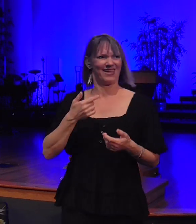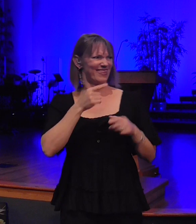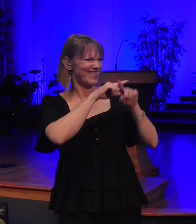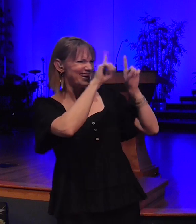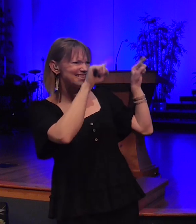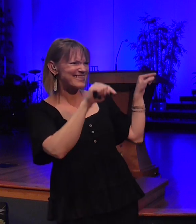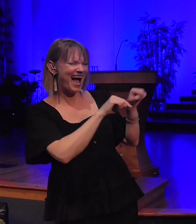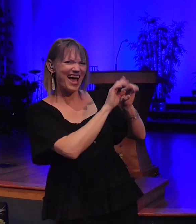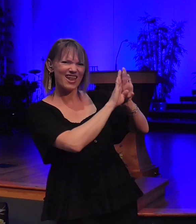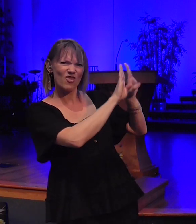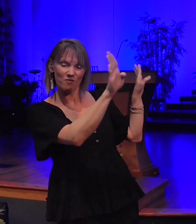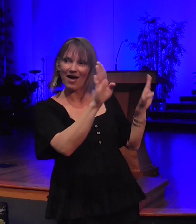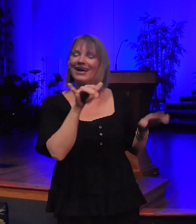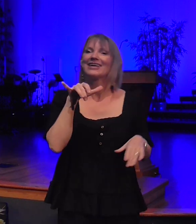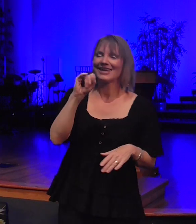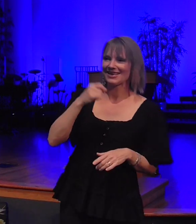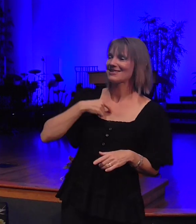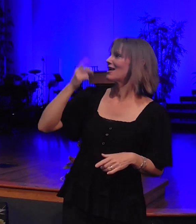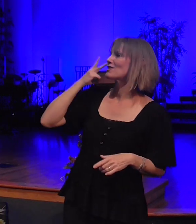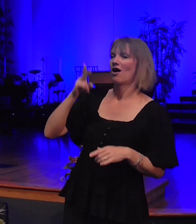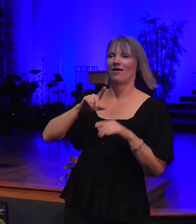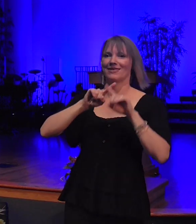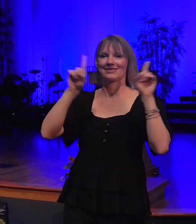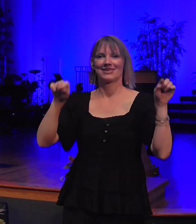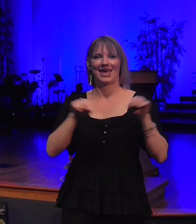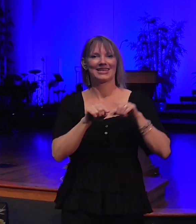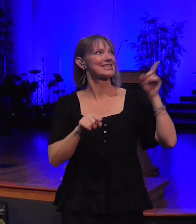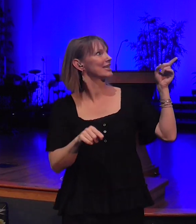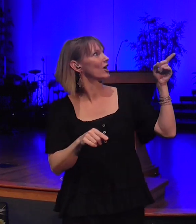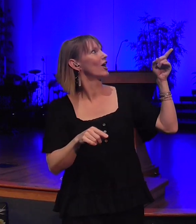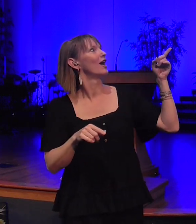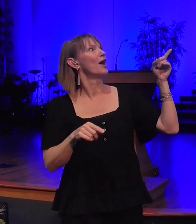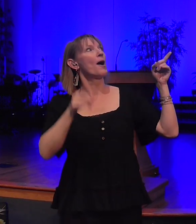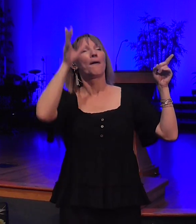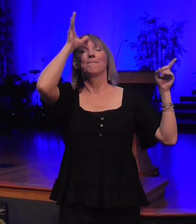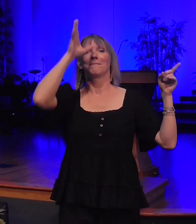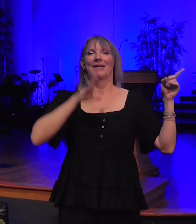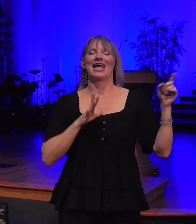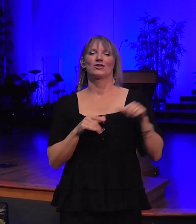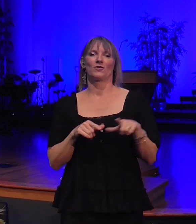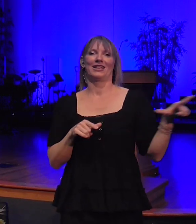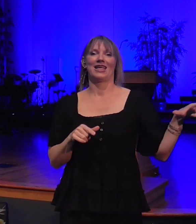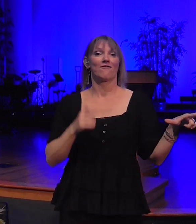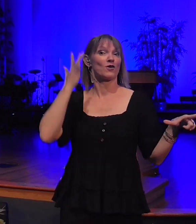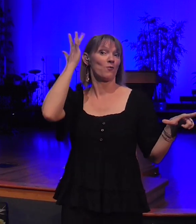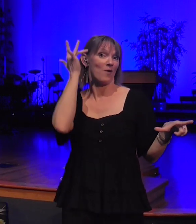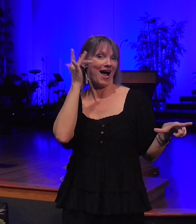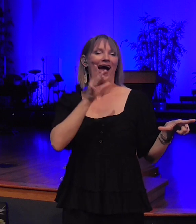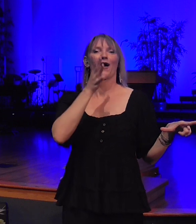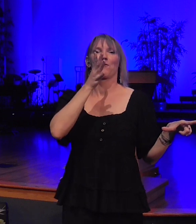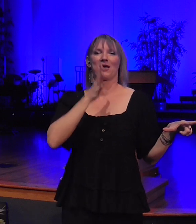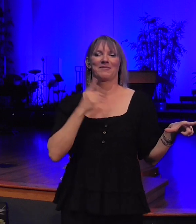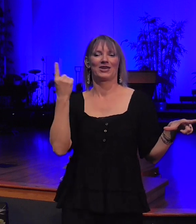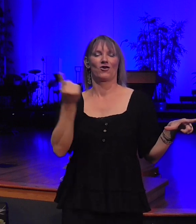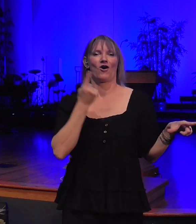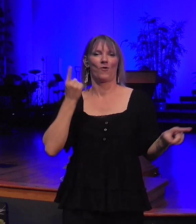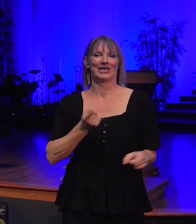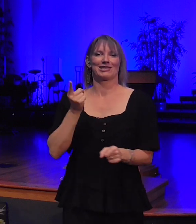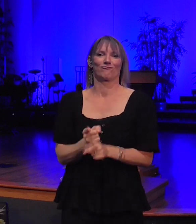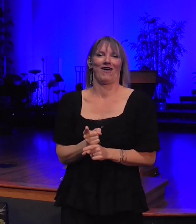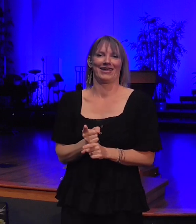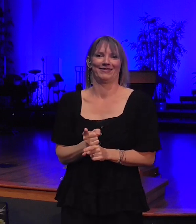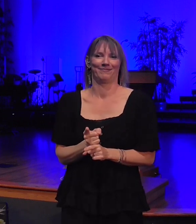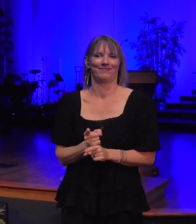And yes, I had seen it, and here it is. Let's say it together. Men to the left, because women are always right. She always